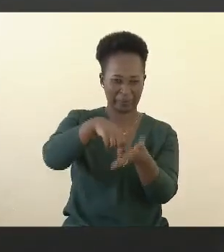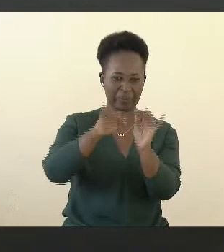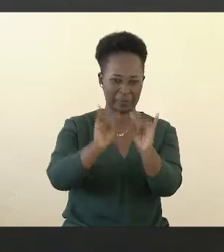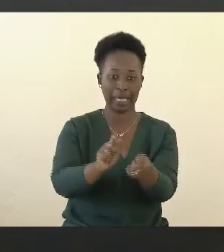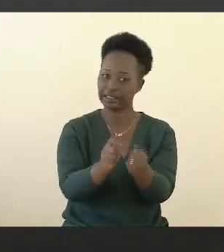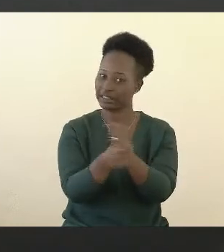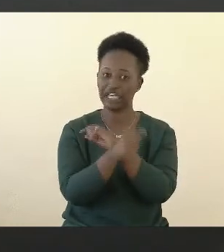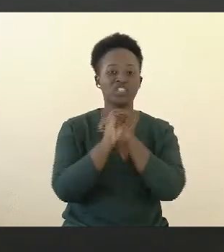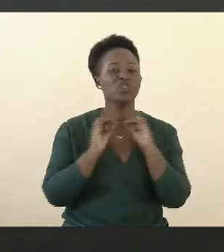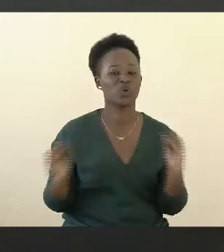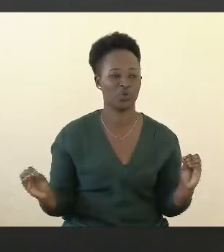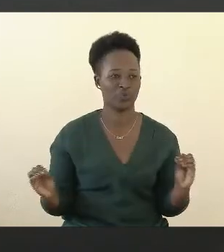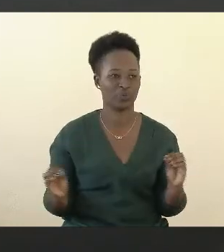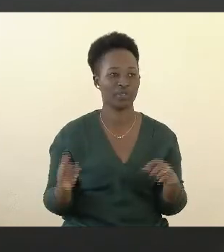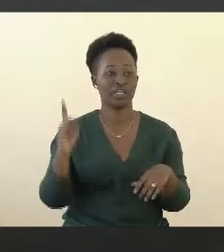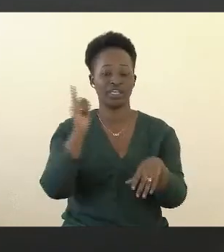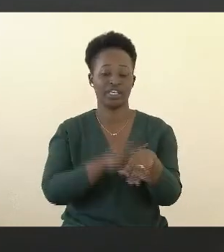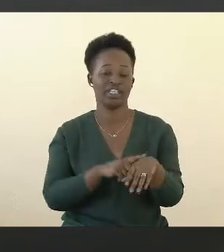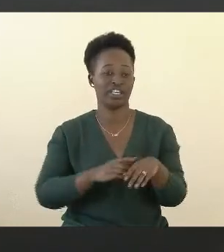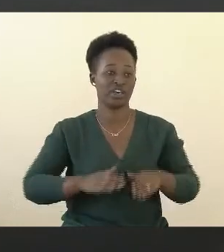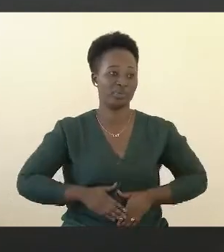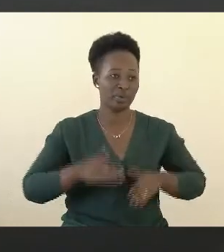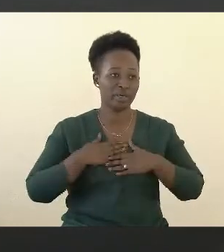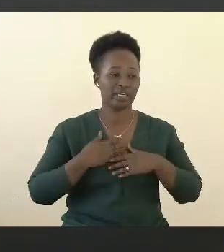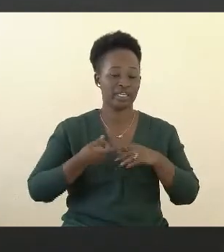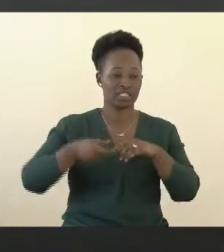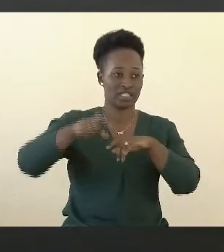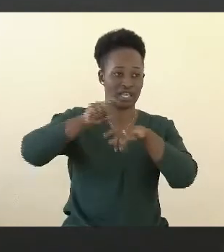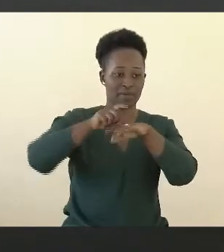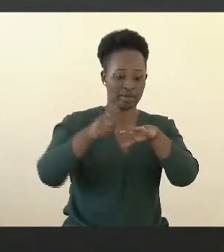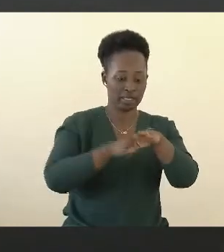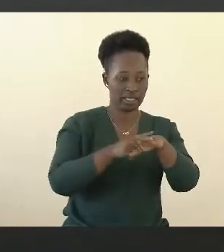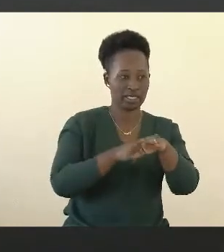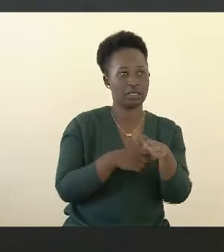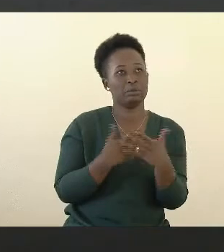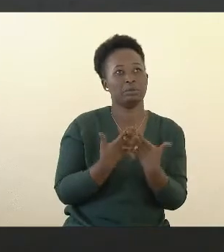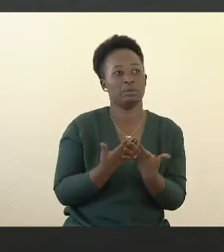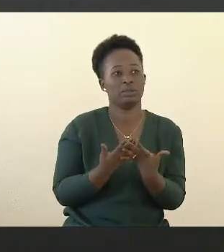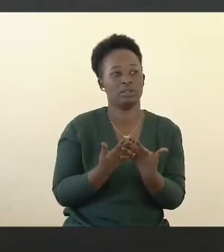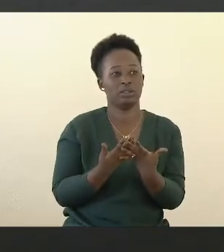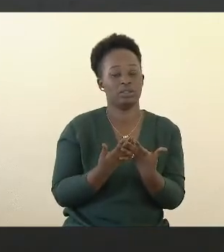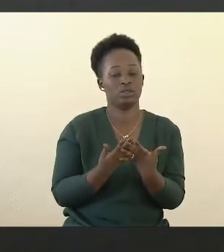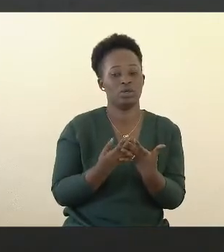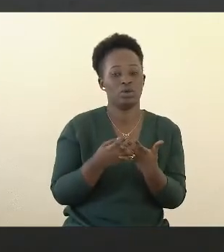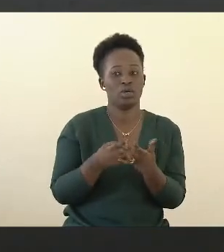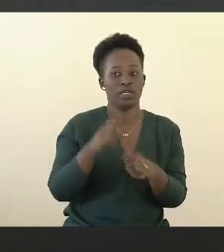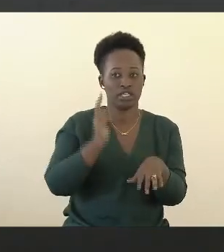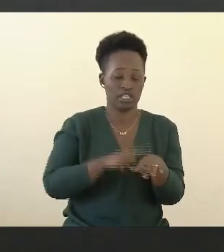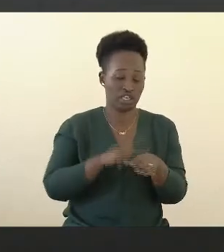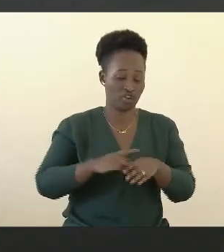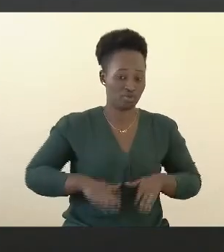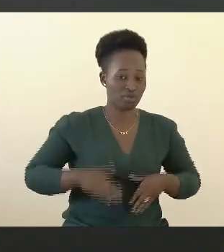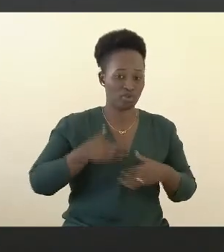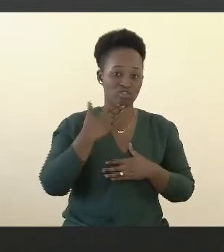standstill. Once the body is raised up, the skin tries by all means to lower down the body temperature.